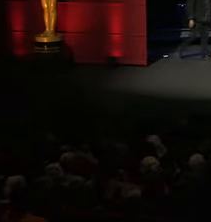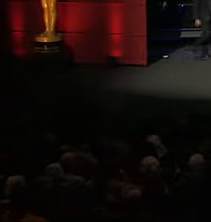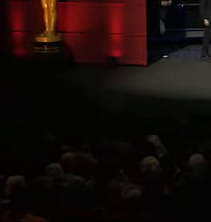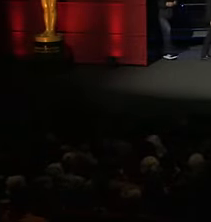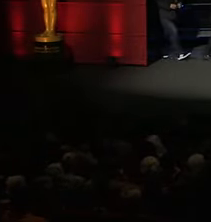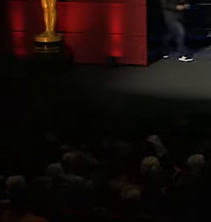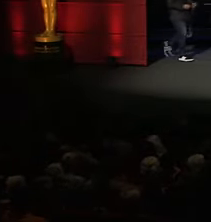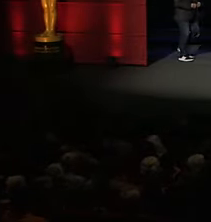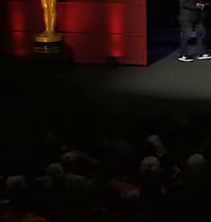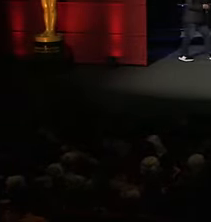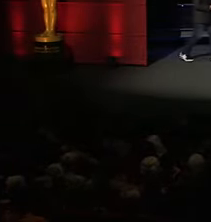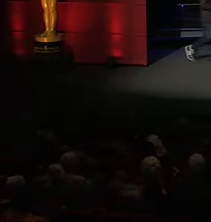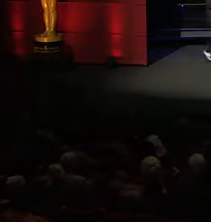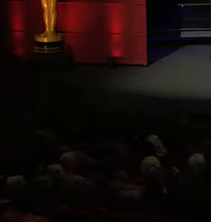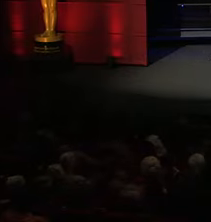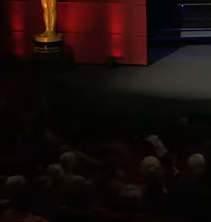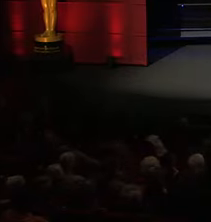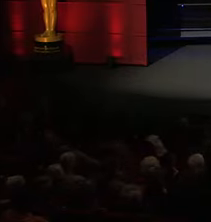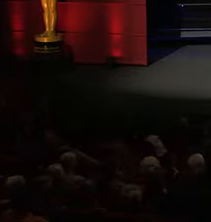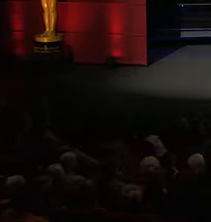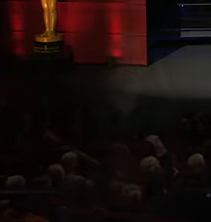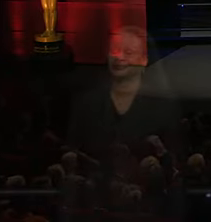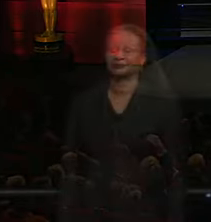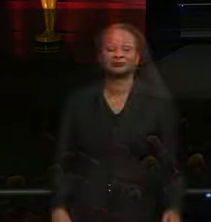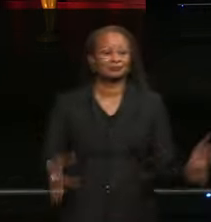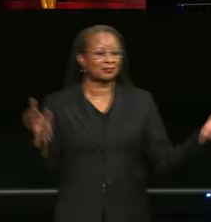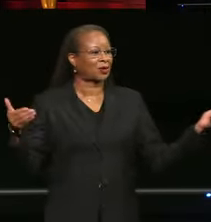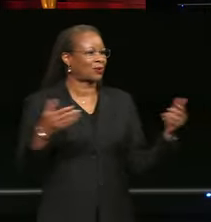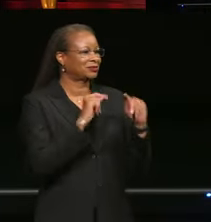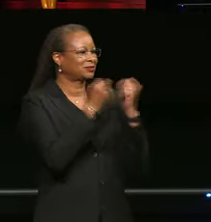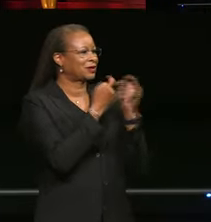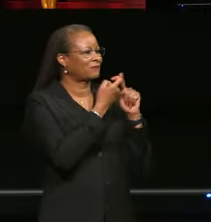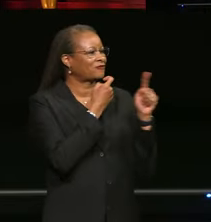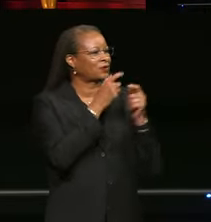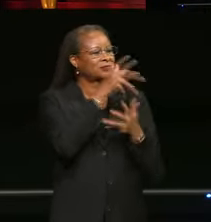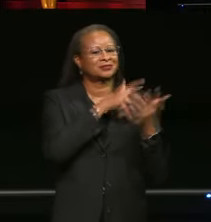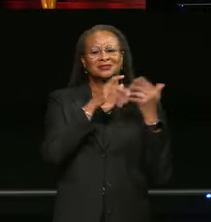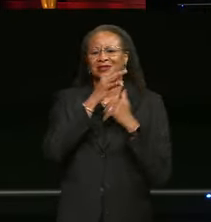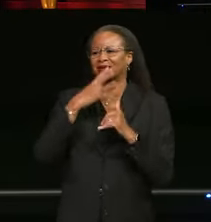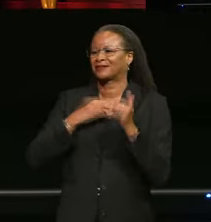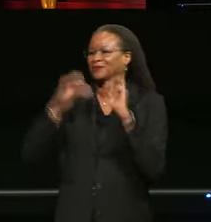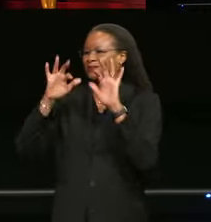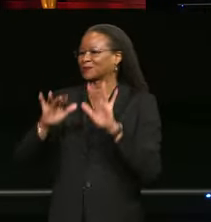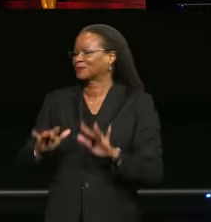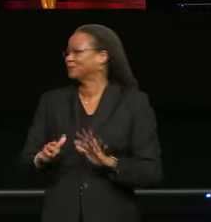Ladies and gentlemen, please welcome the team from Society of the Snow.